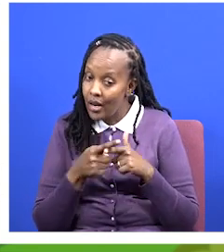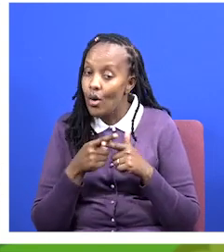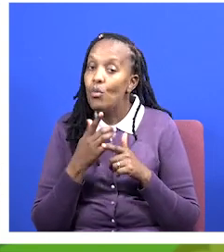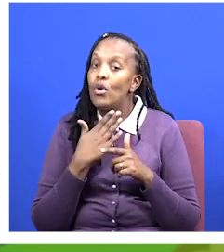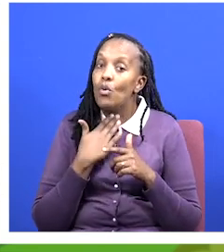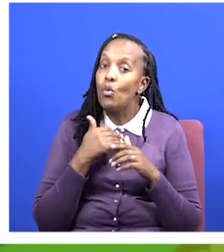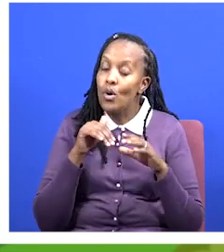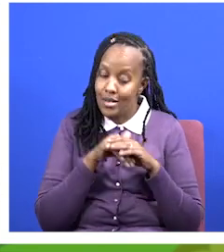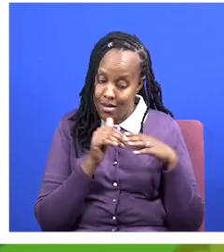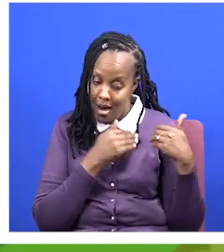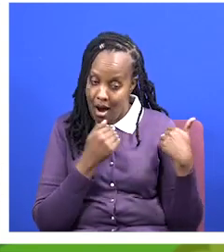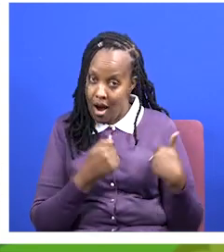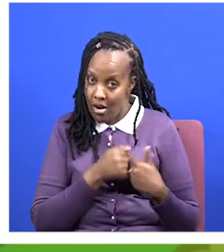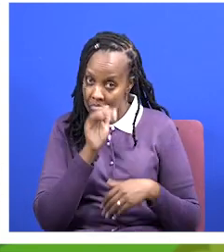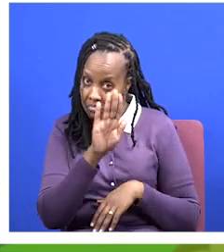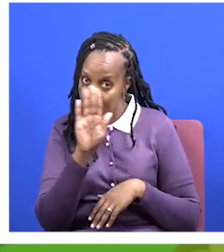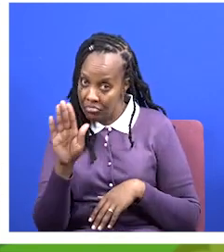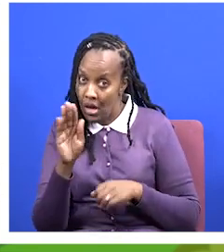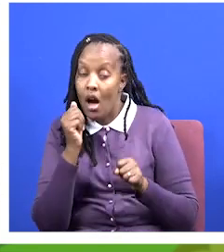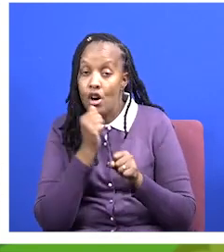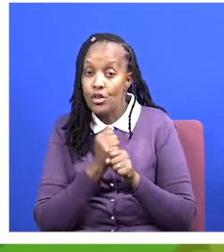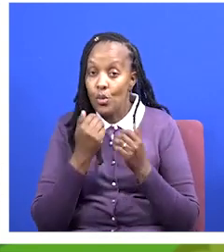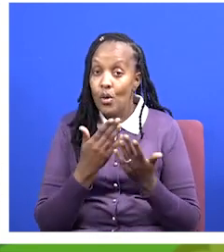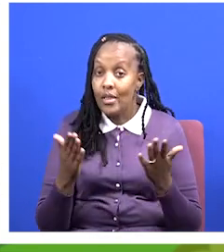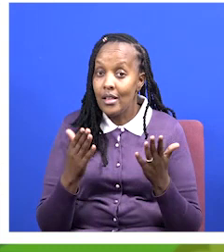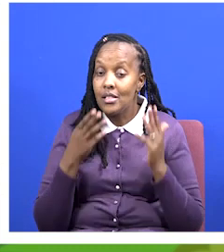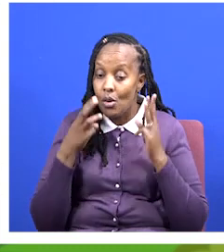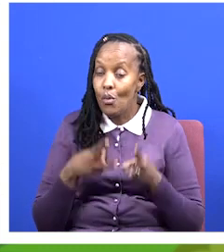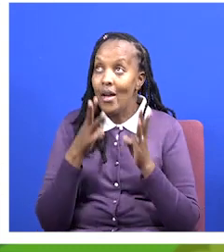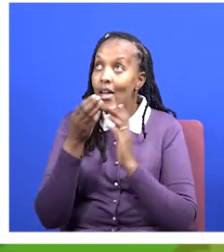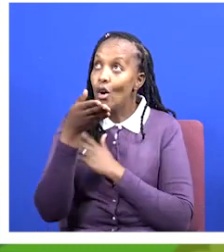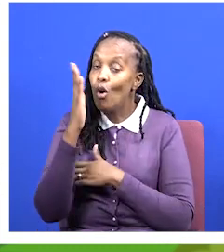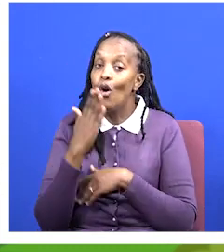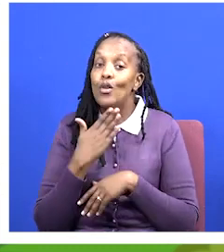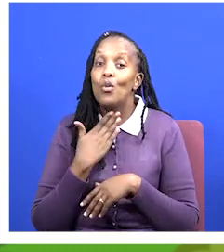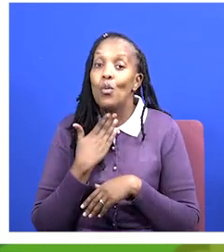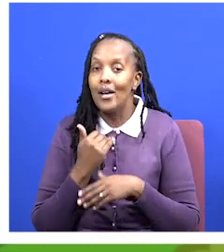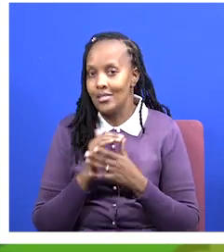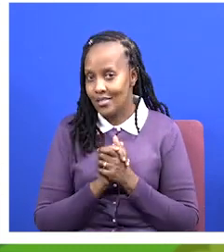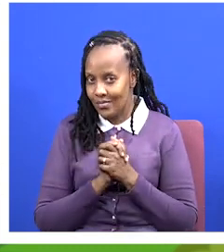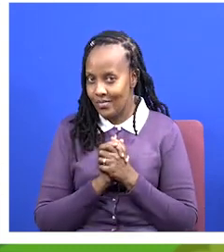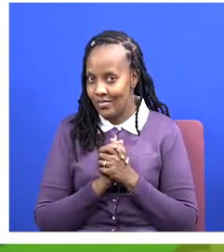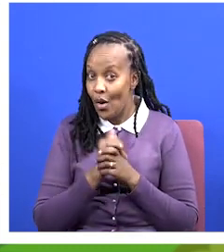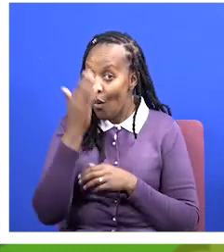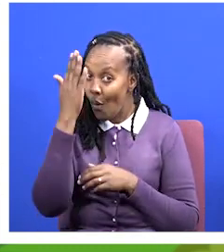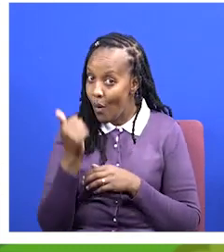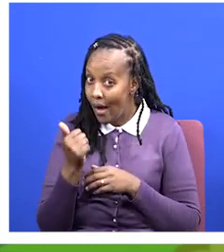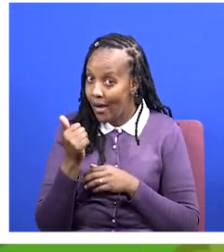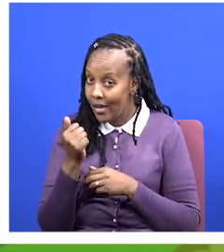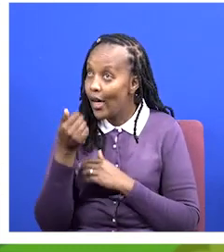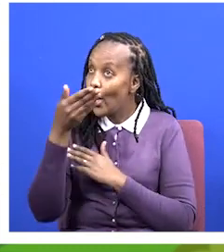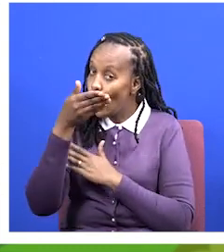hearts to do things the way God likes it. because